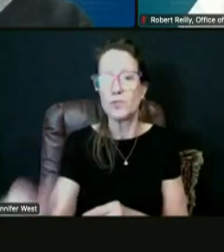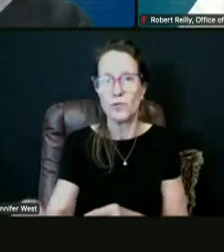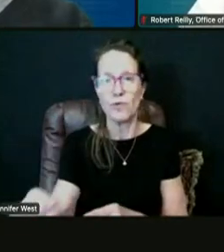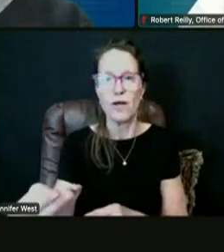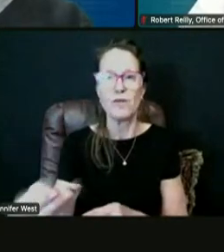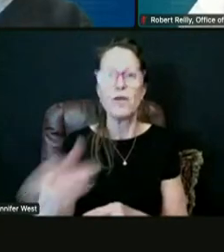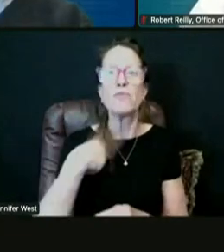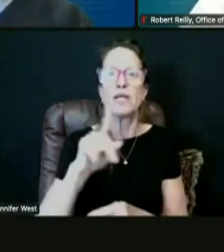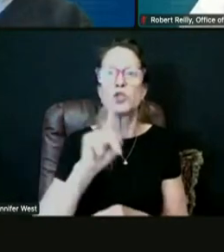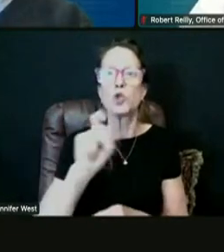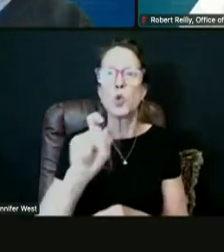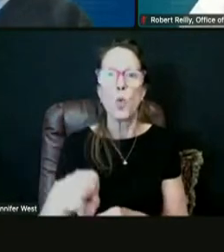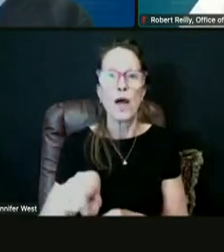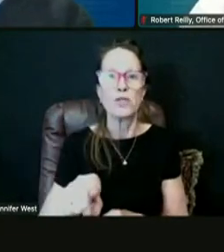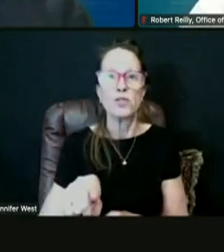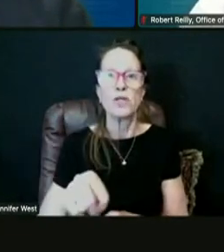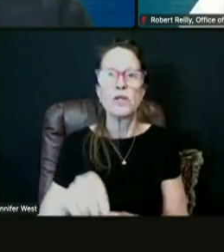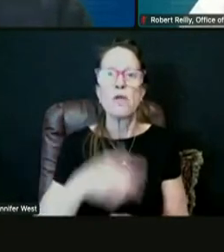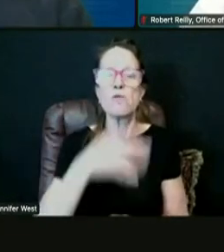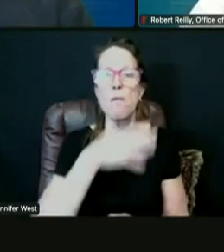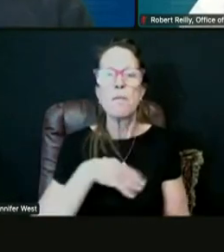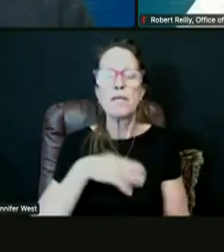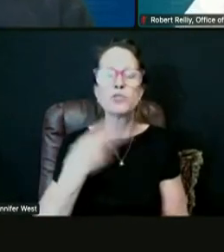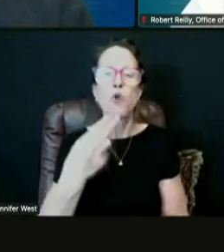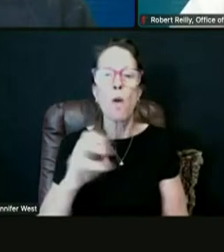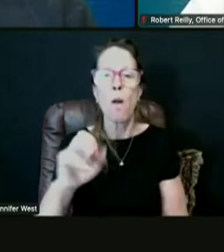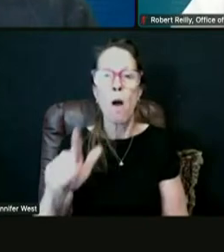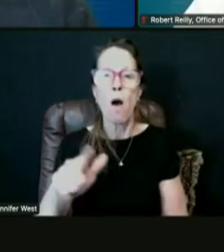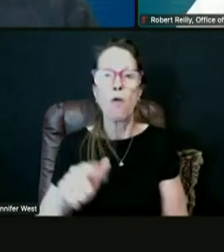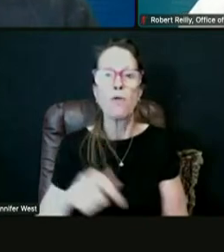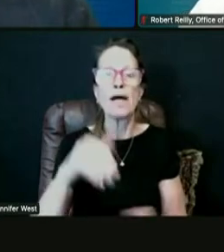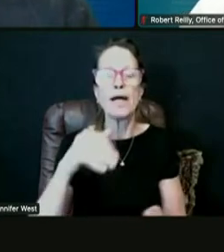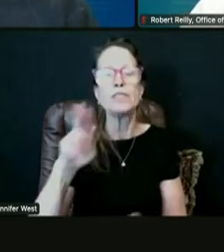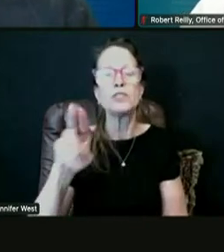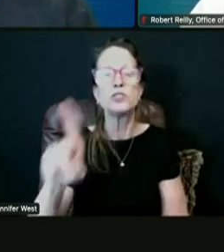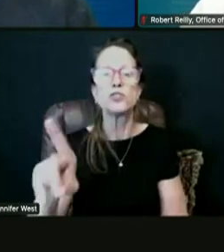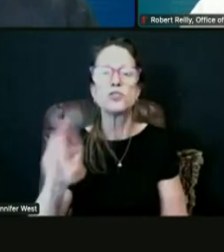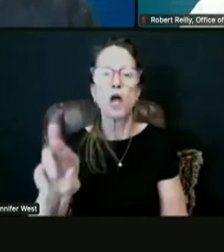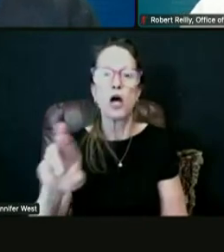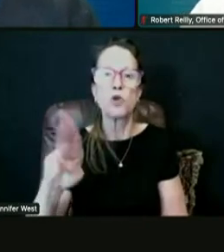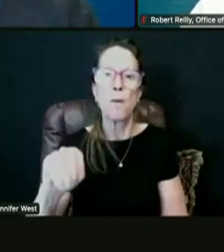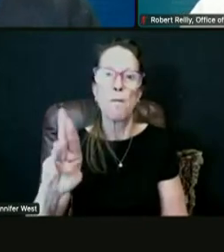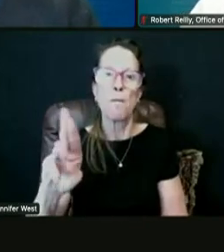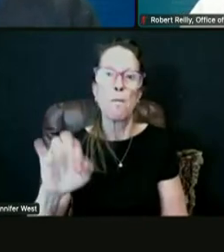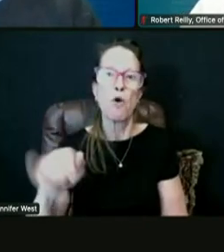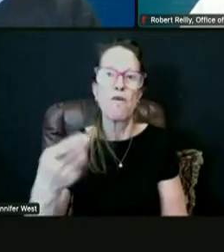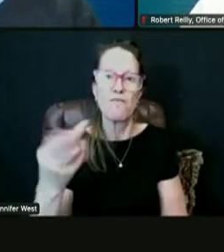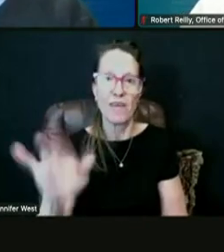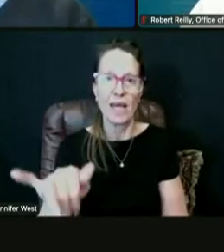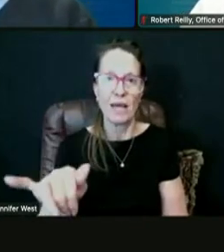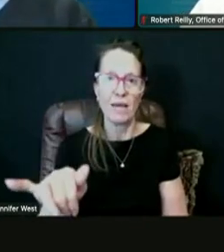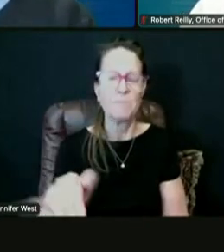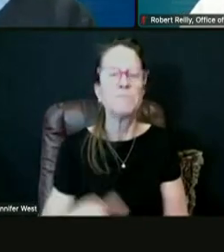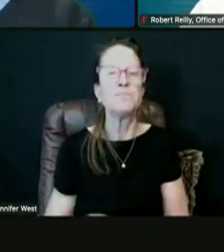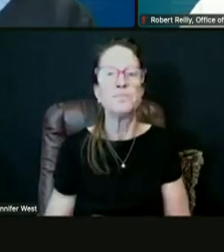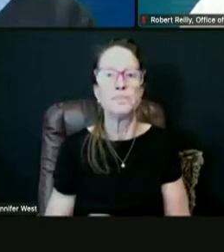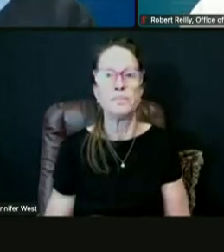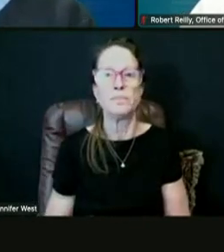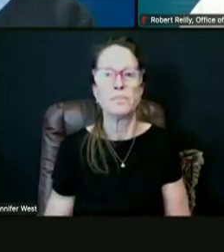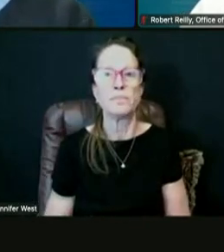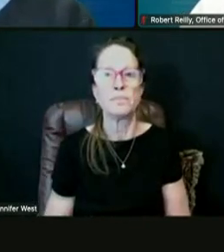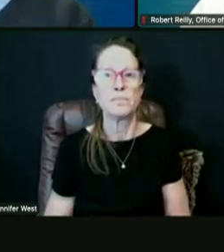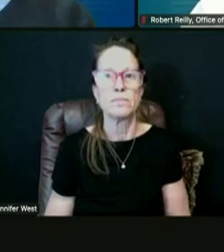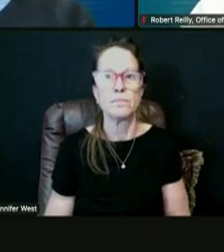Hall and Dr. Murphy, as I know they have been working with their departments in both areas of evaluation